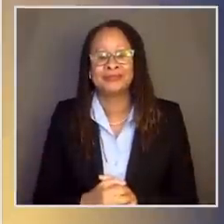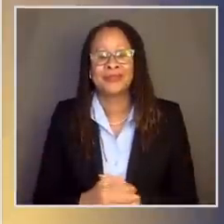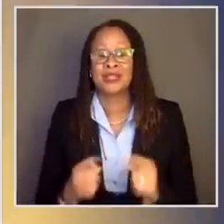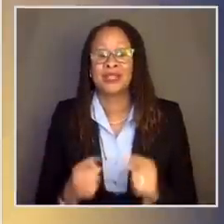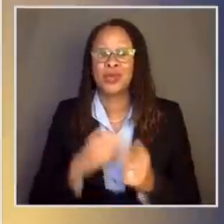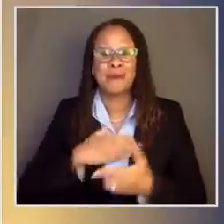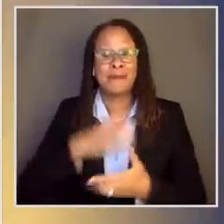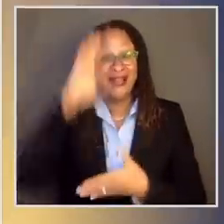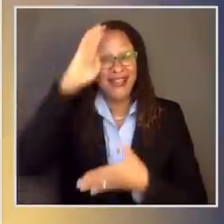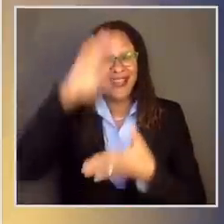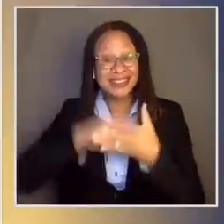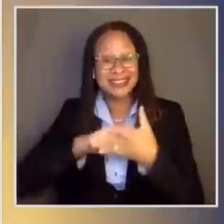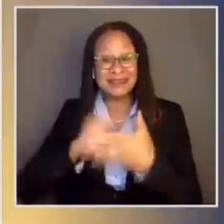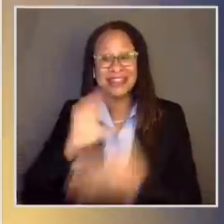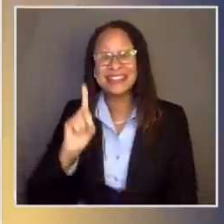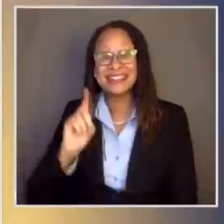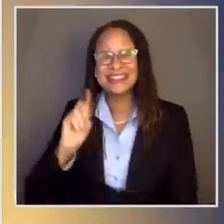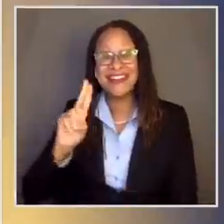Doug,